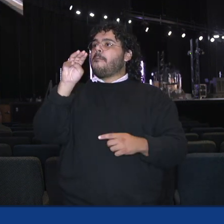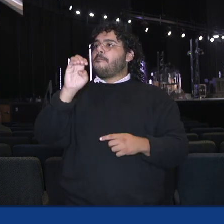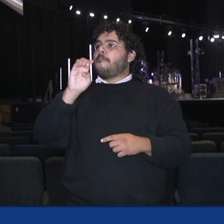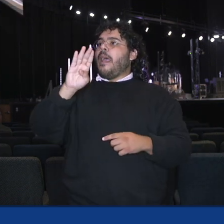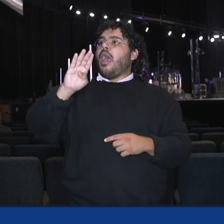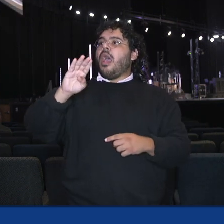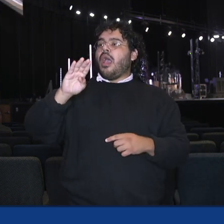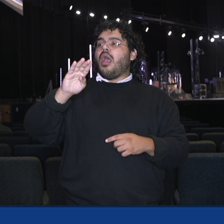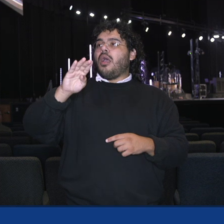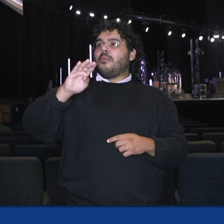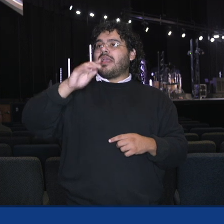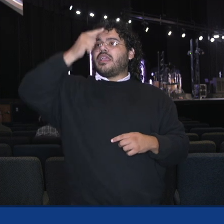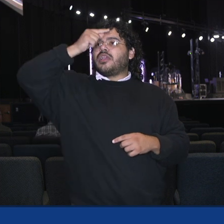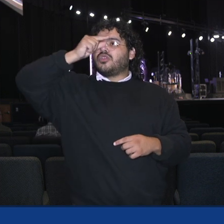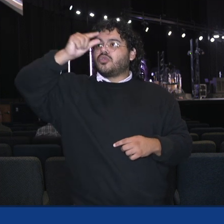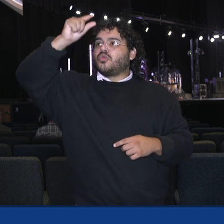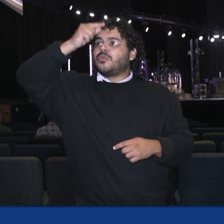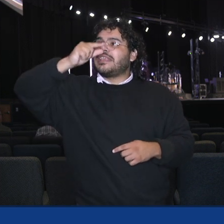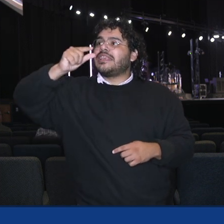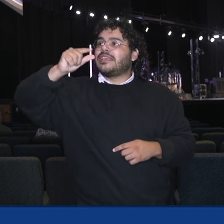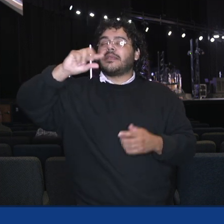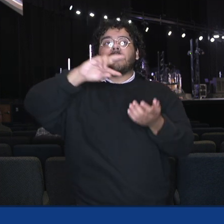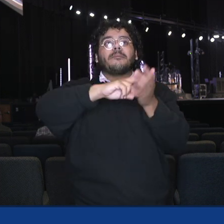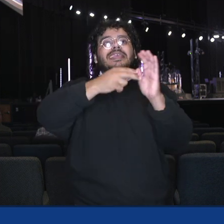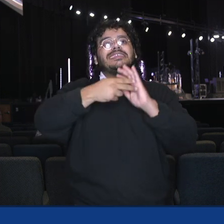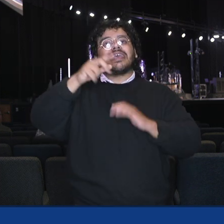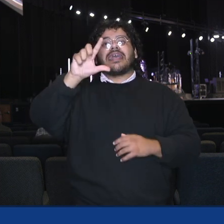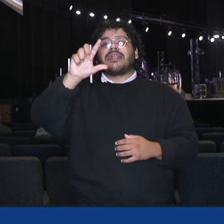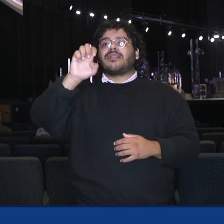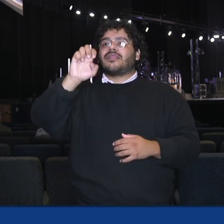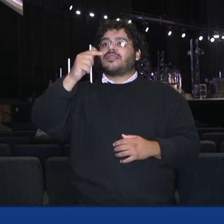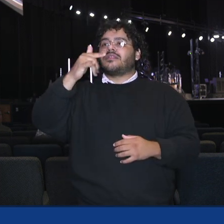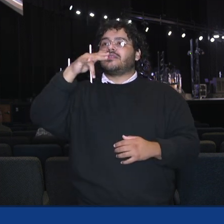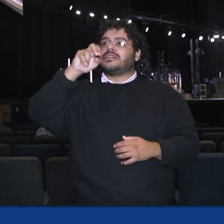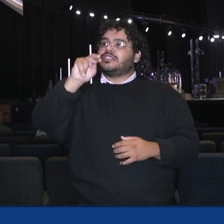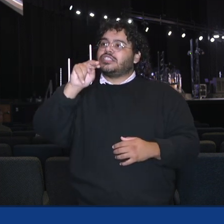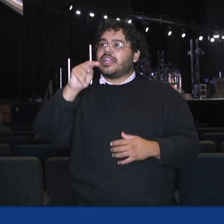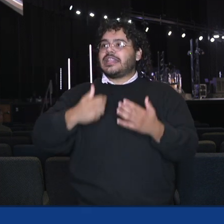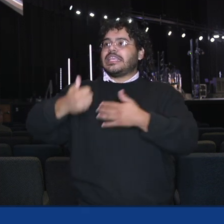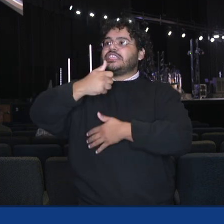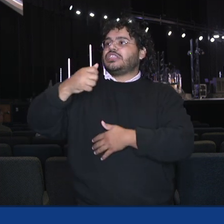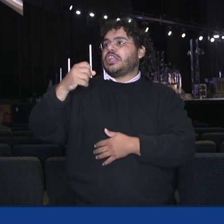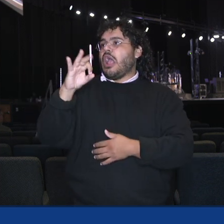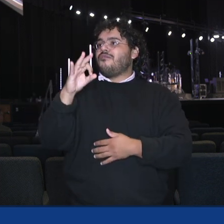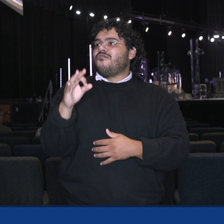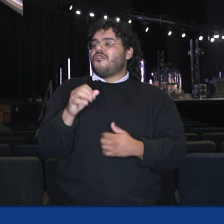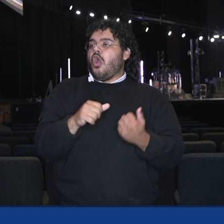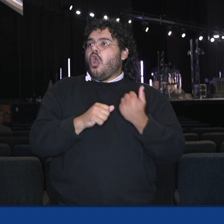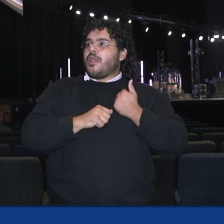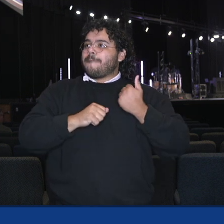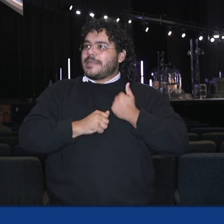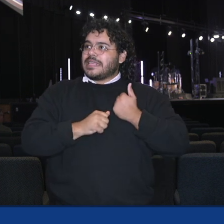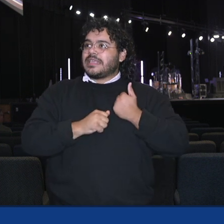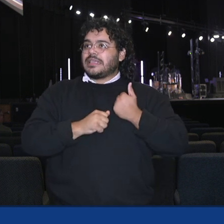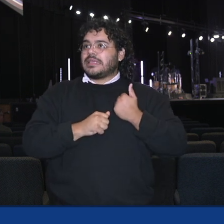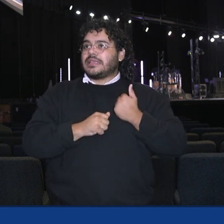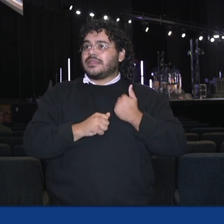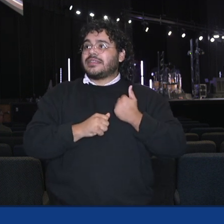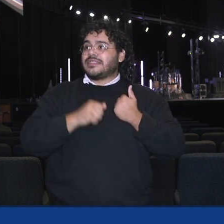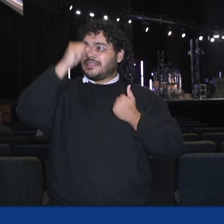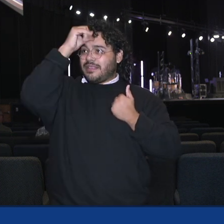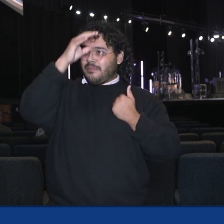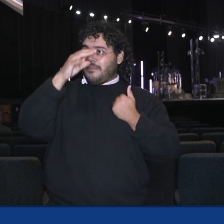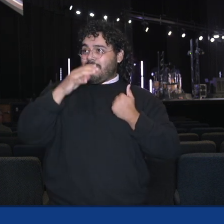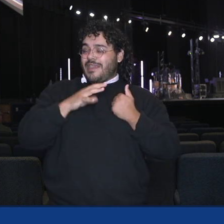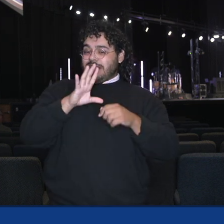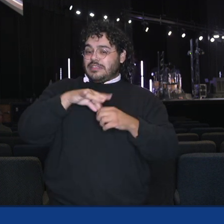translated from the Greek as legion, meaning the legion of an army. This man identifies the spiritual affliction that he has, and he says